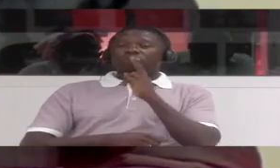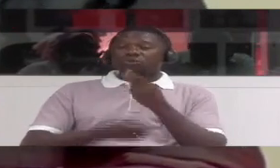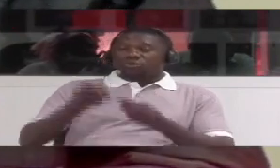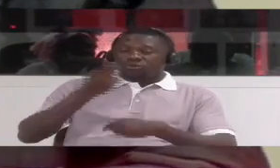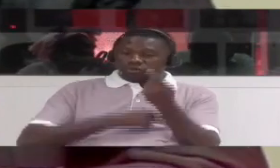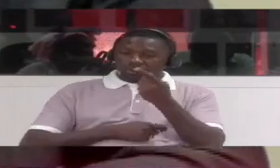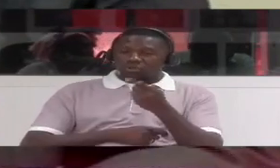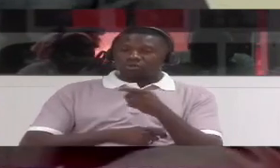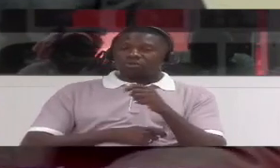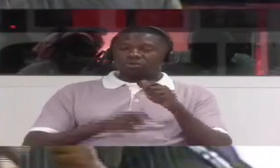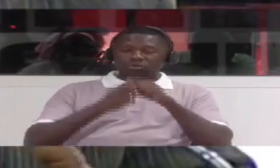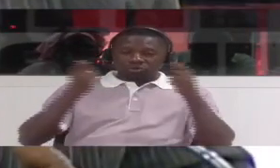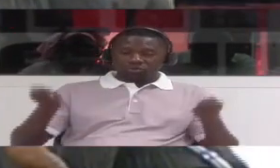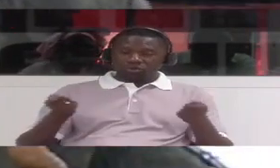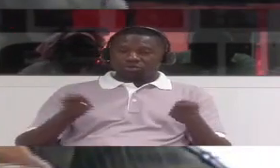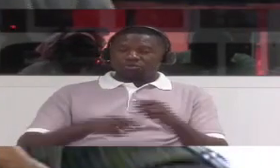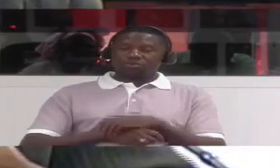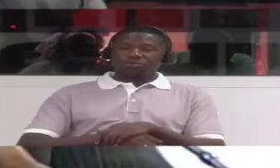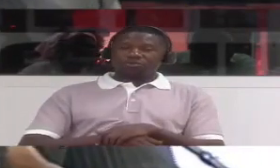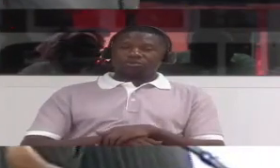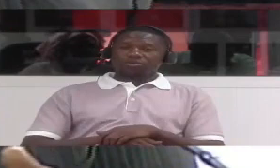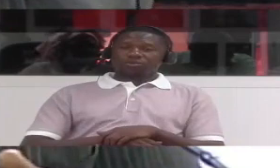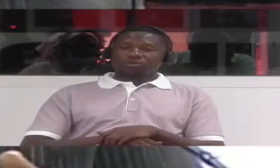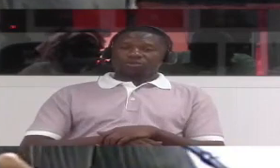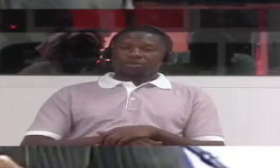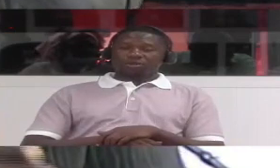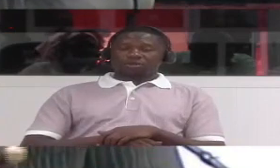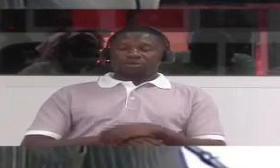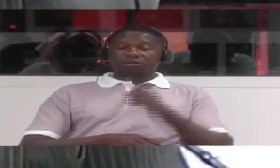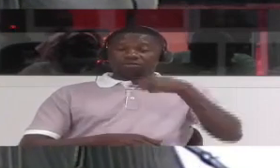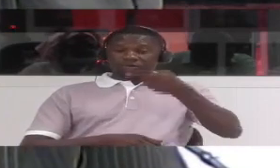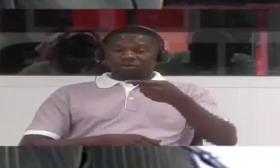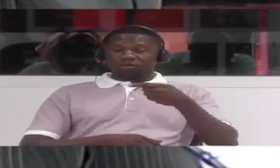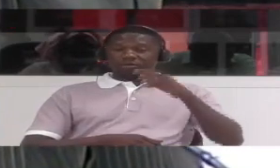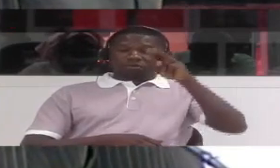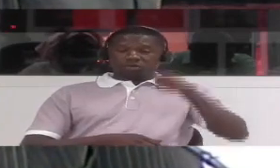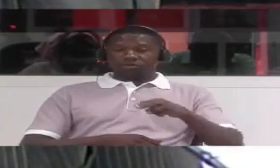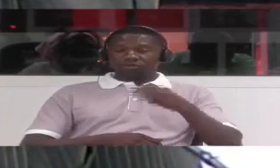Now, from November 94 right down to May